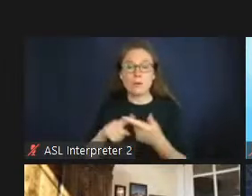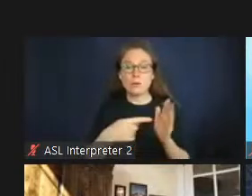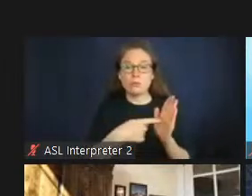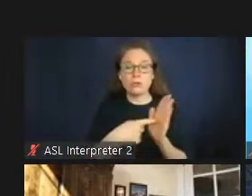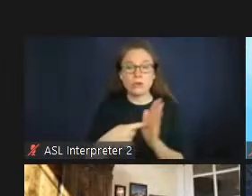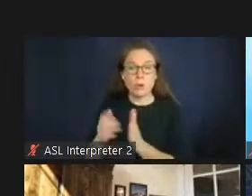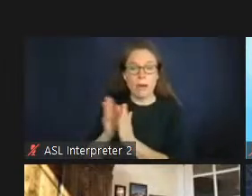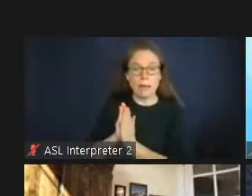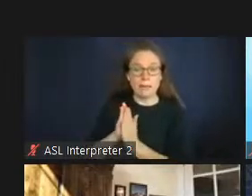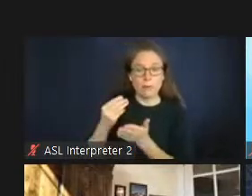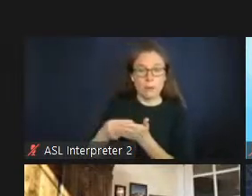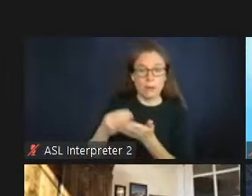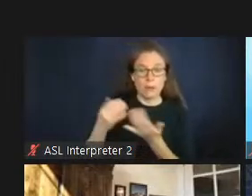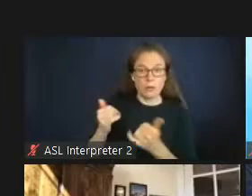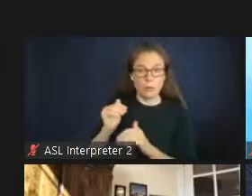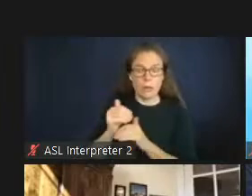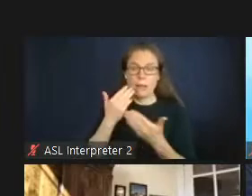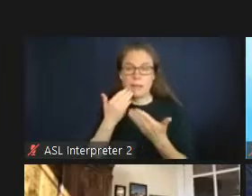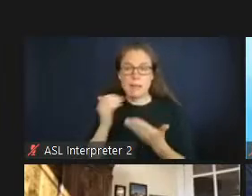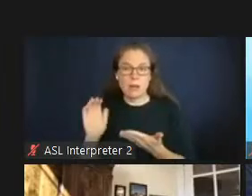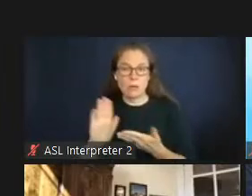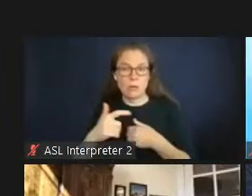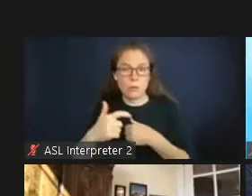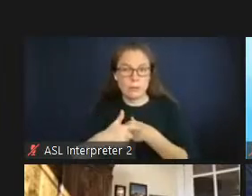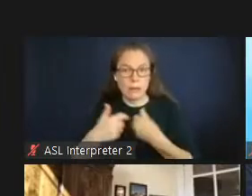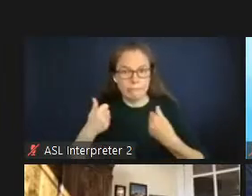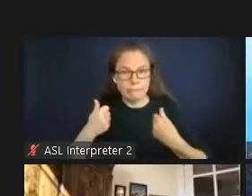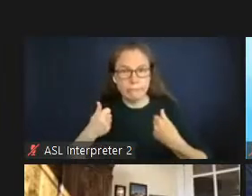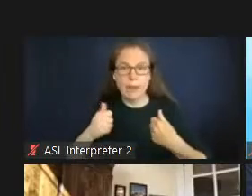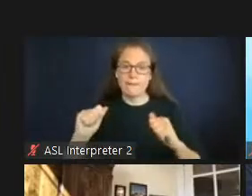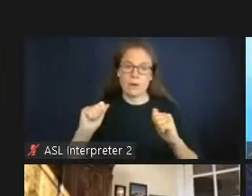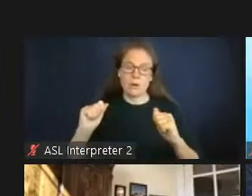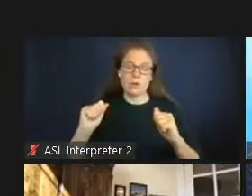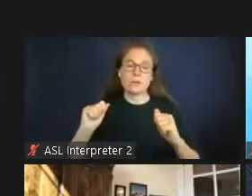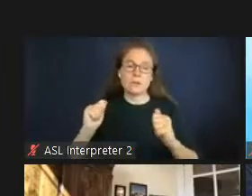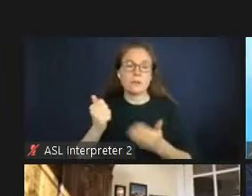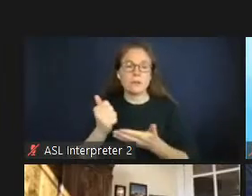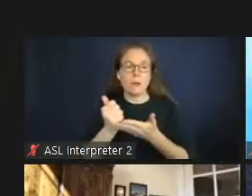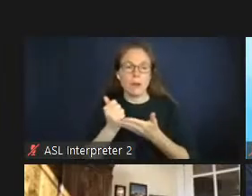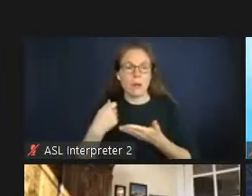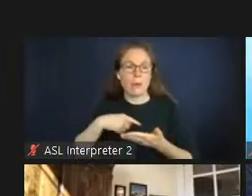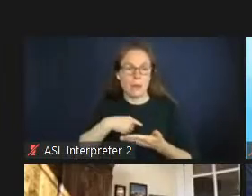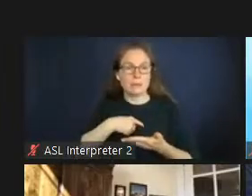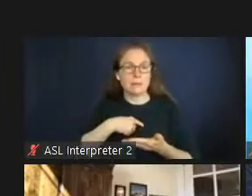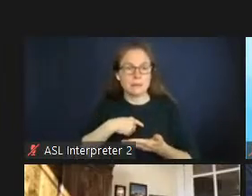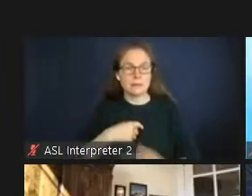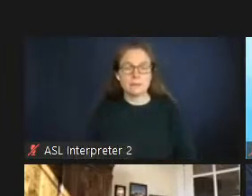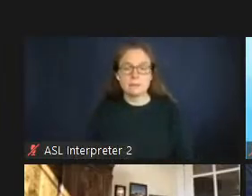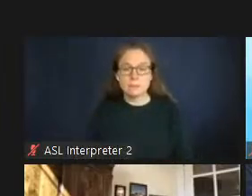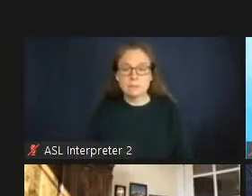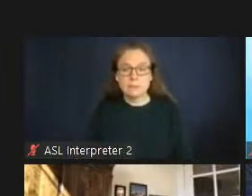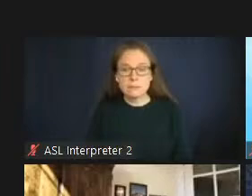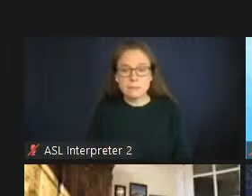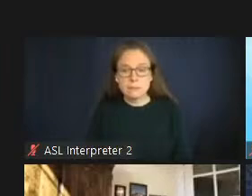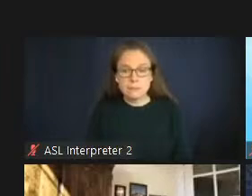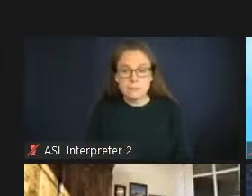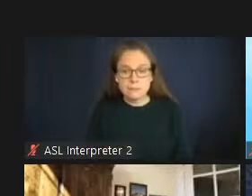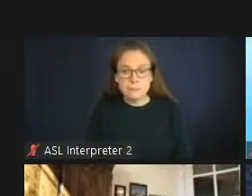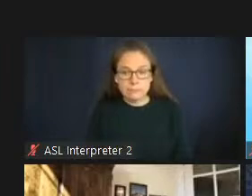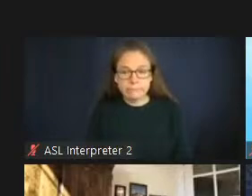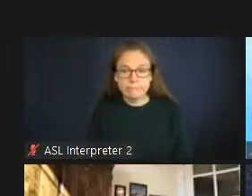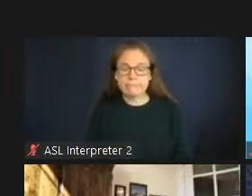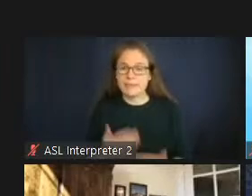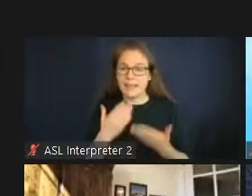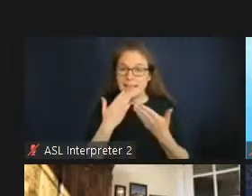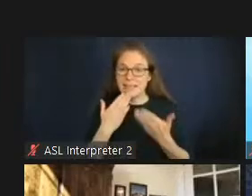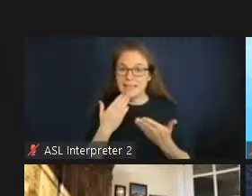we really do appreciate everybody's time and effort that goes into helping us to shape these requests. So we certainly appreciate that.